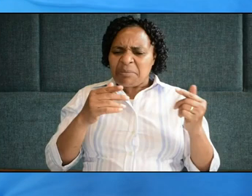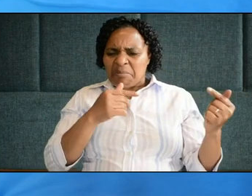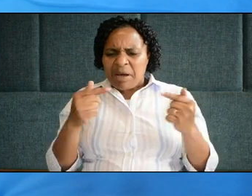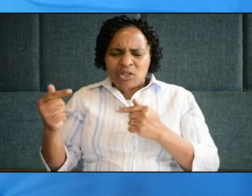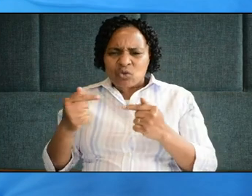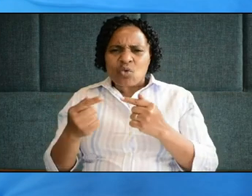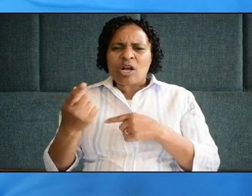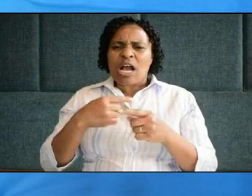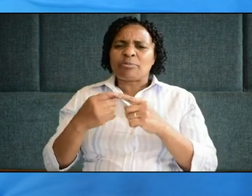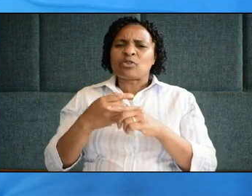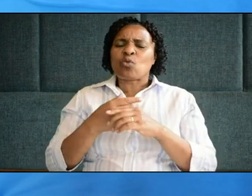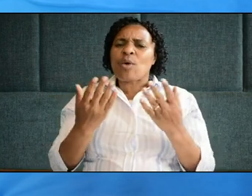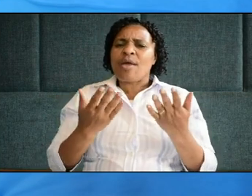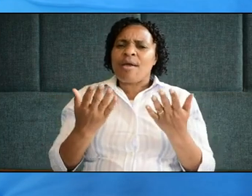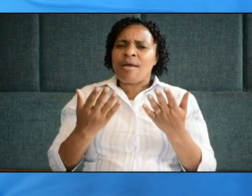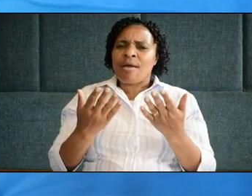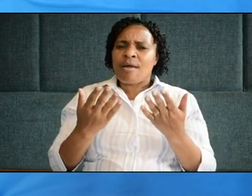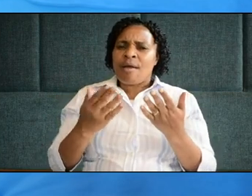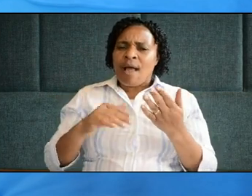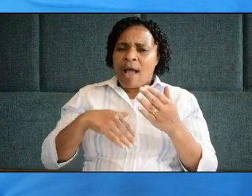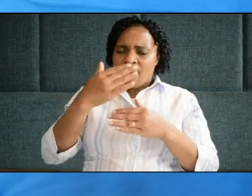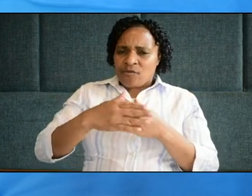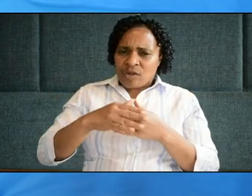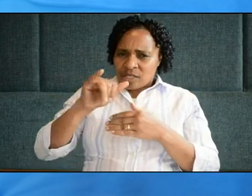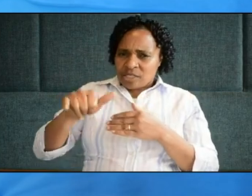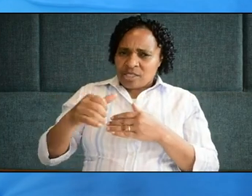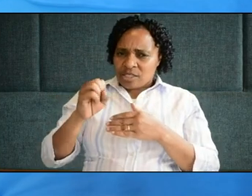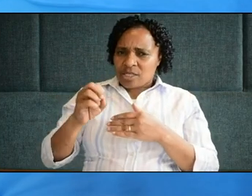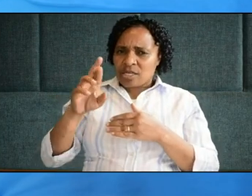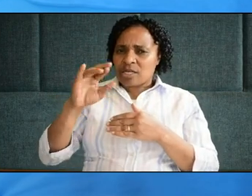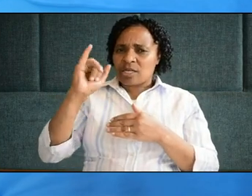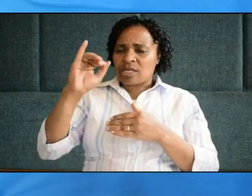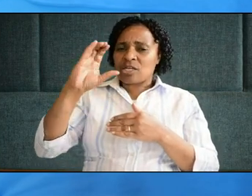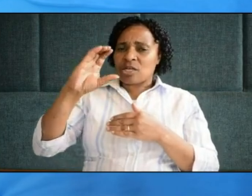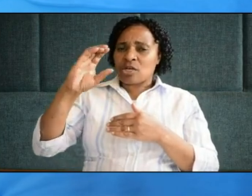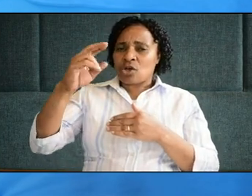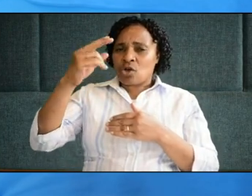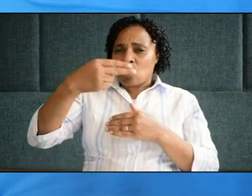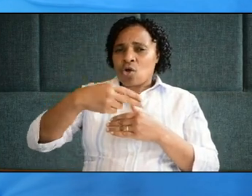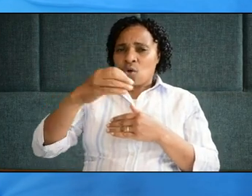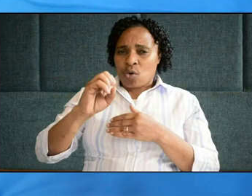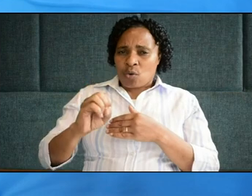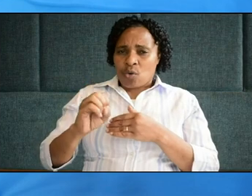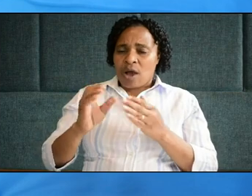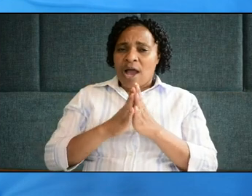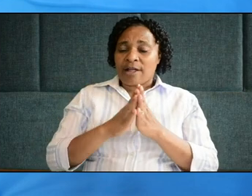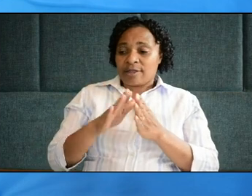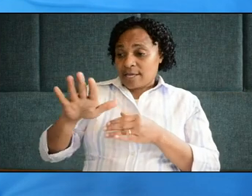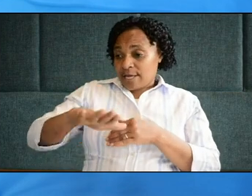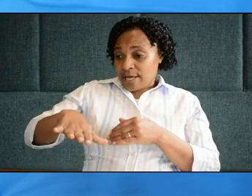comes just after Jericho, right? And just before the scene of Achan.